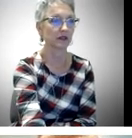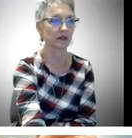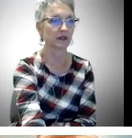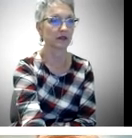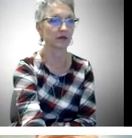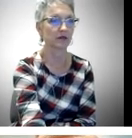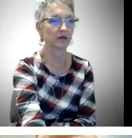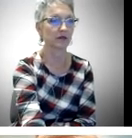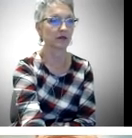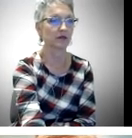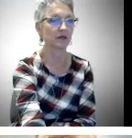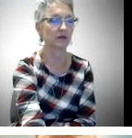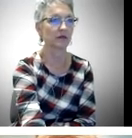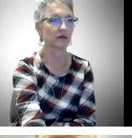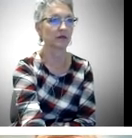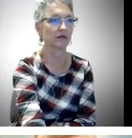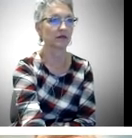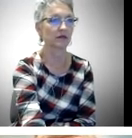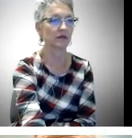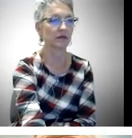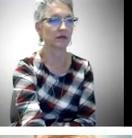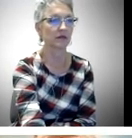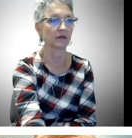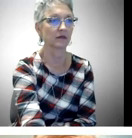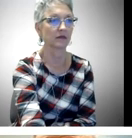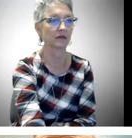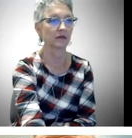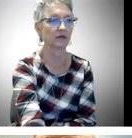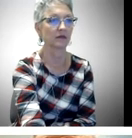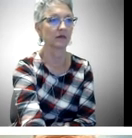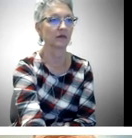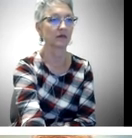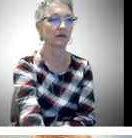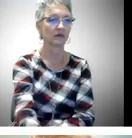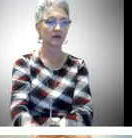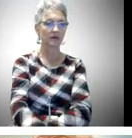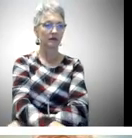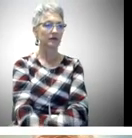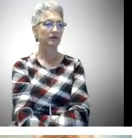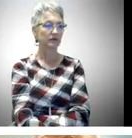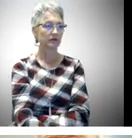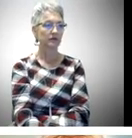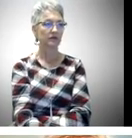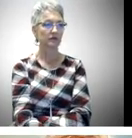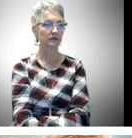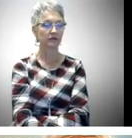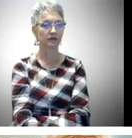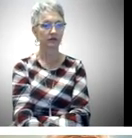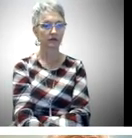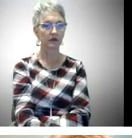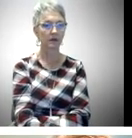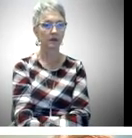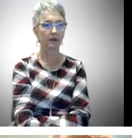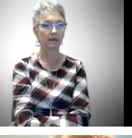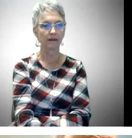It's a legal term, which basically means that if someone's assisting a person with a disability or has a power of attorney or whatever,